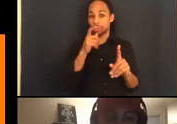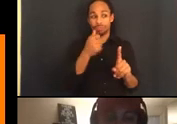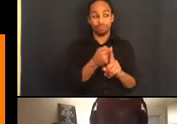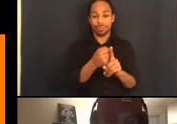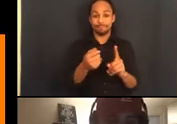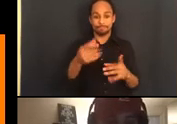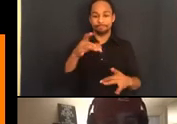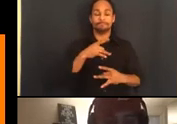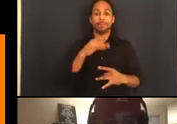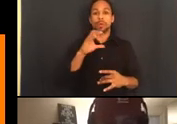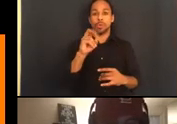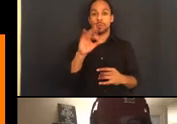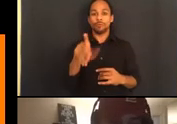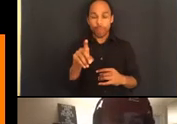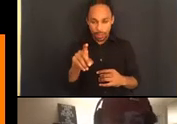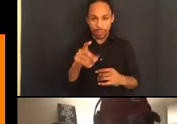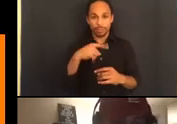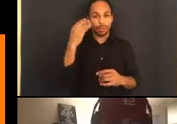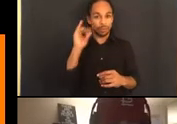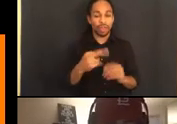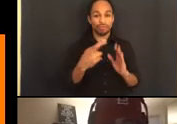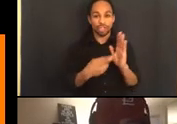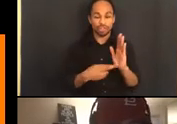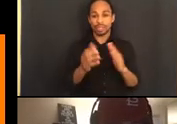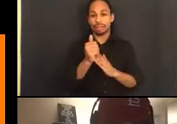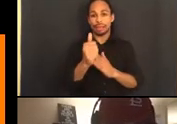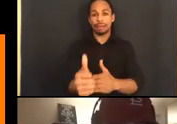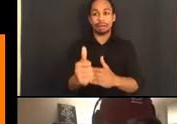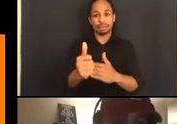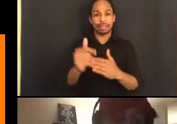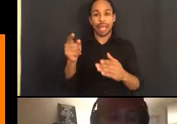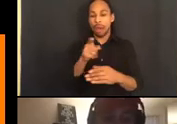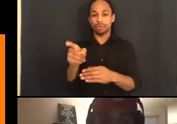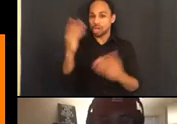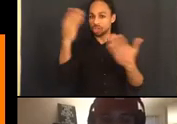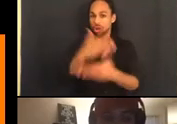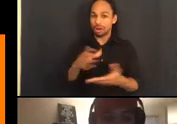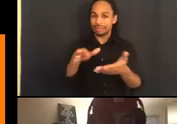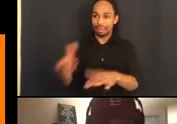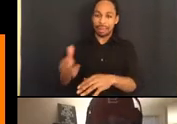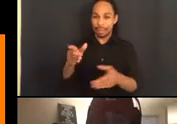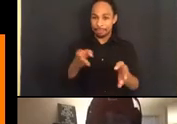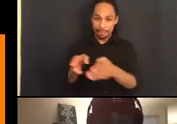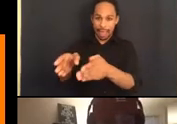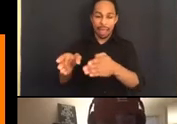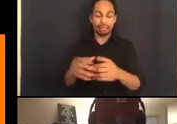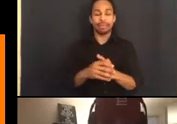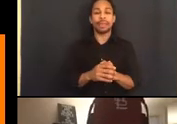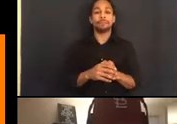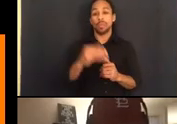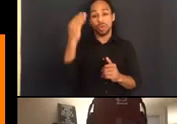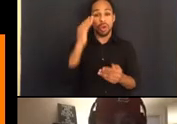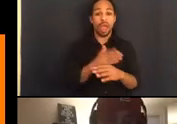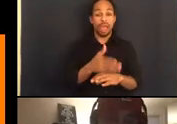registries lead us down a deadly path if we know anything about history. We know that after Hurricane Maria